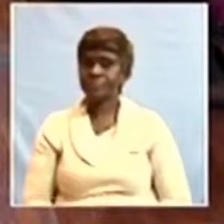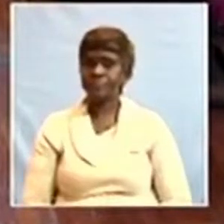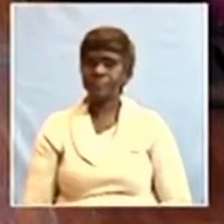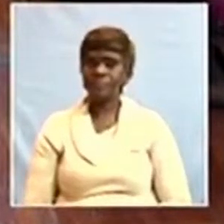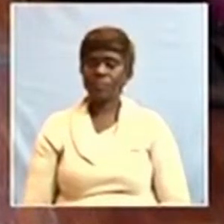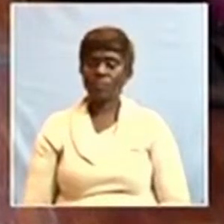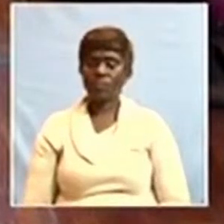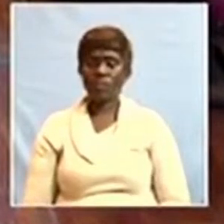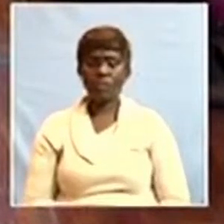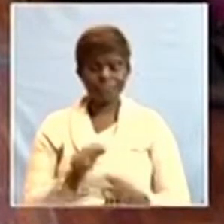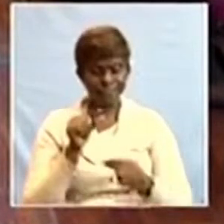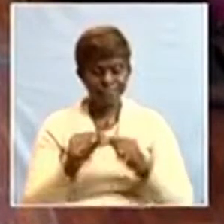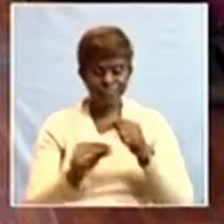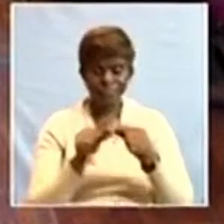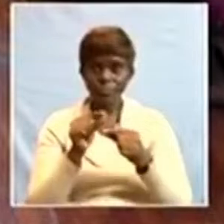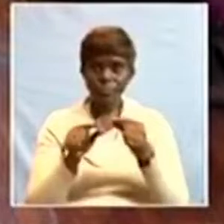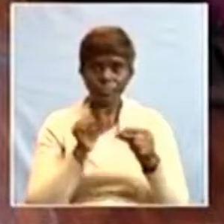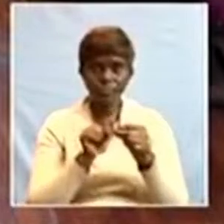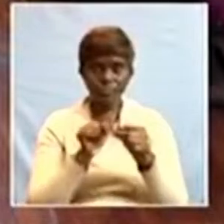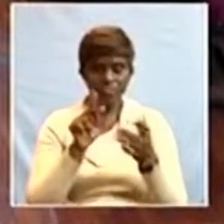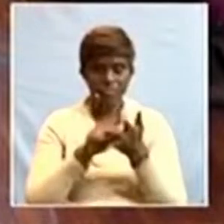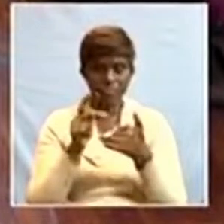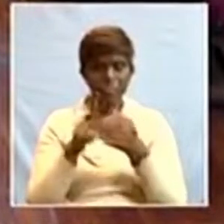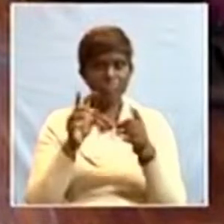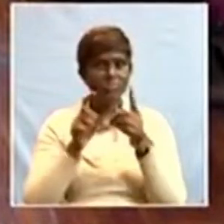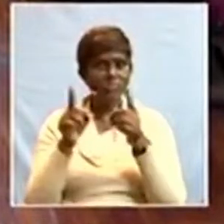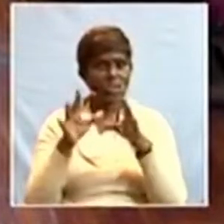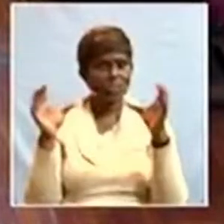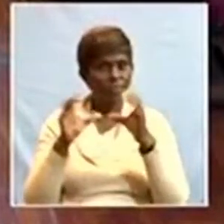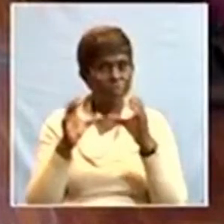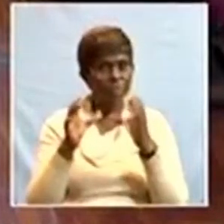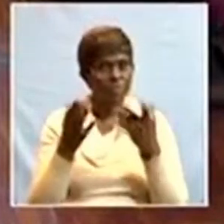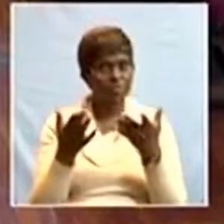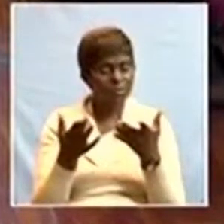To do with the seeds. Is it director community?